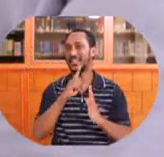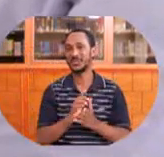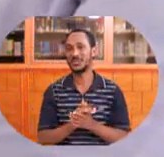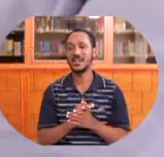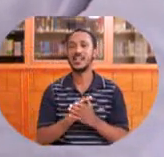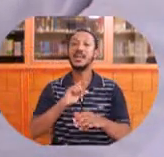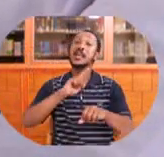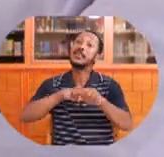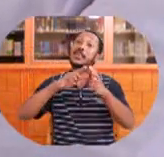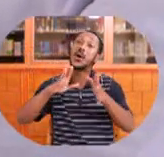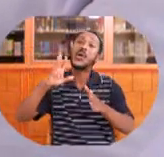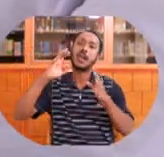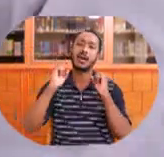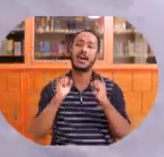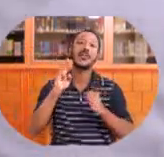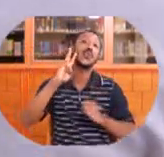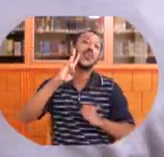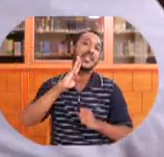hard water